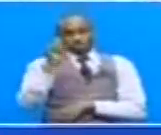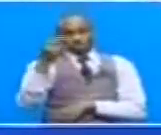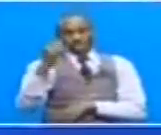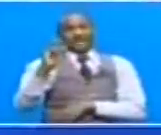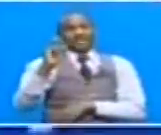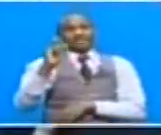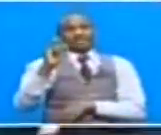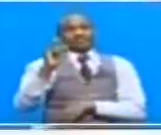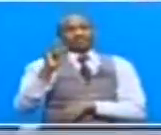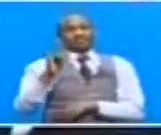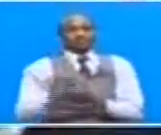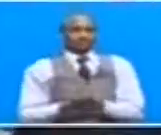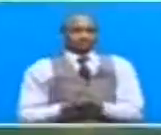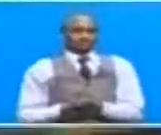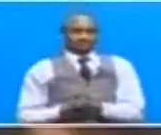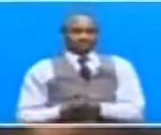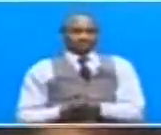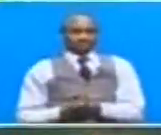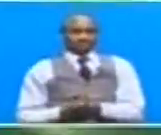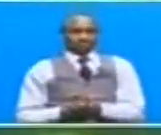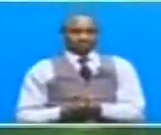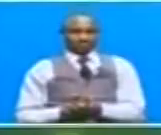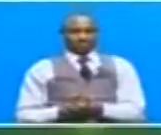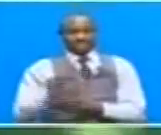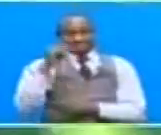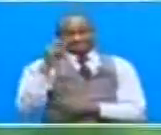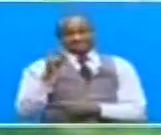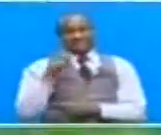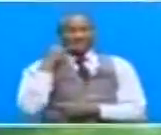constituency. Kamche Menza, KTN, Nakuru County.